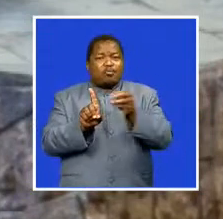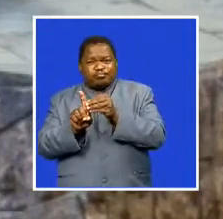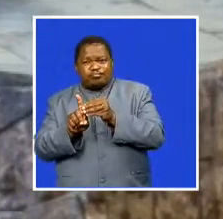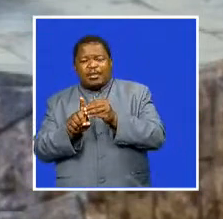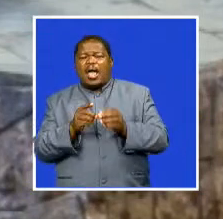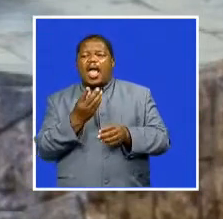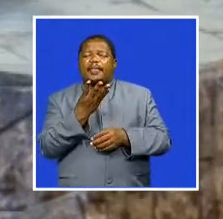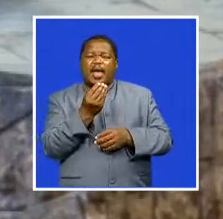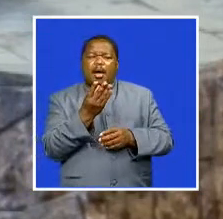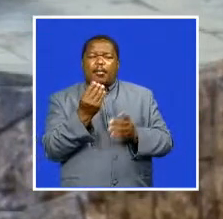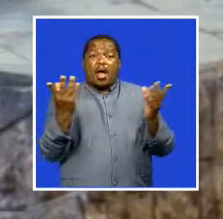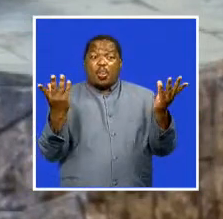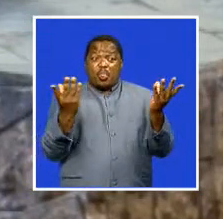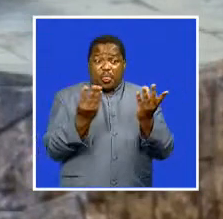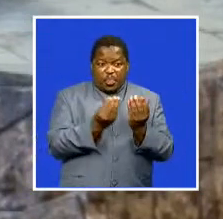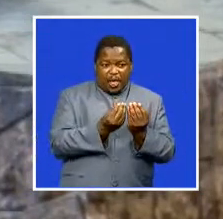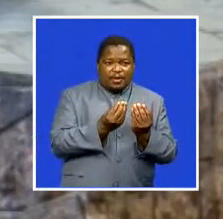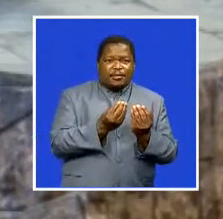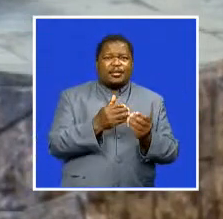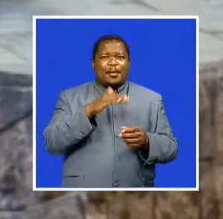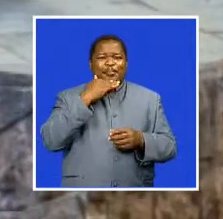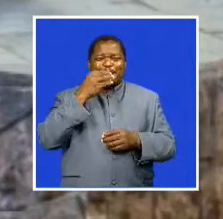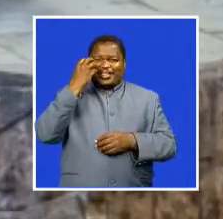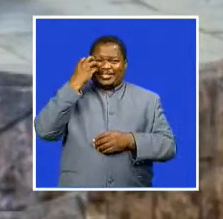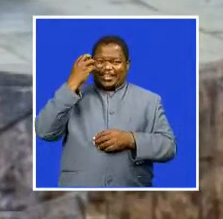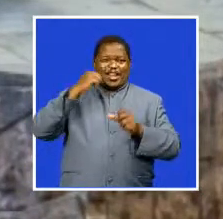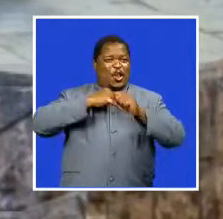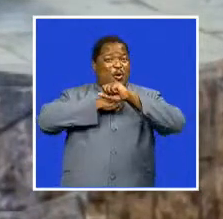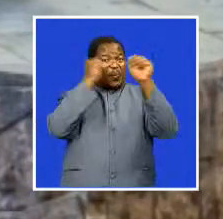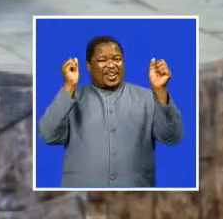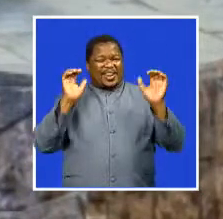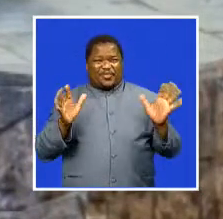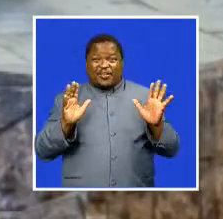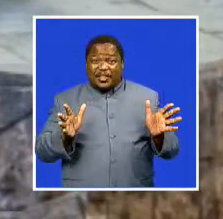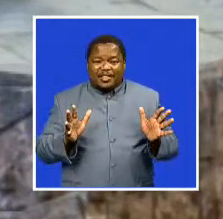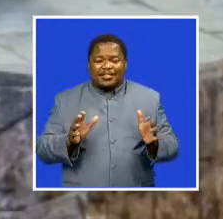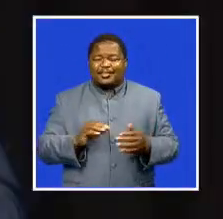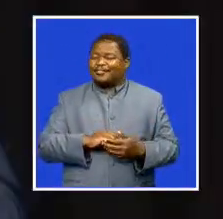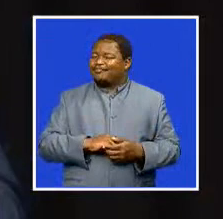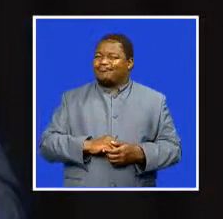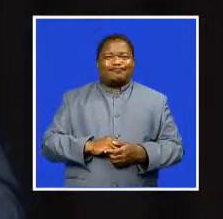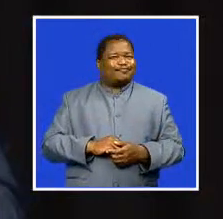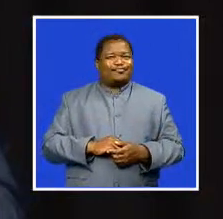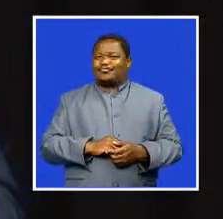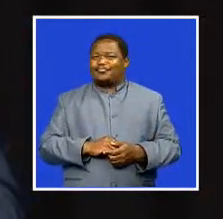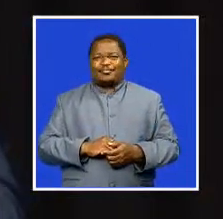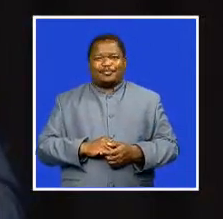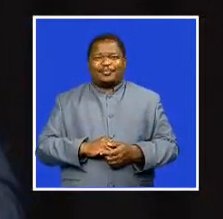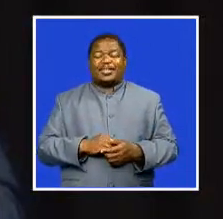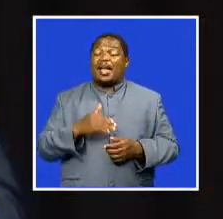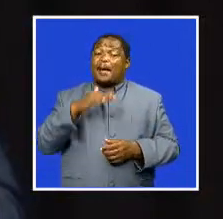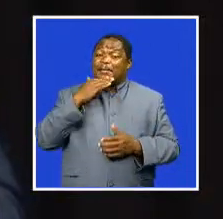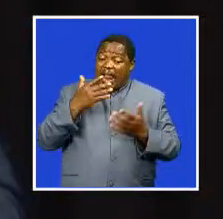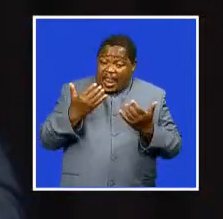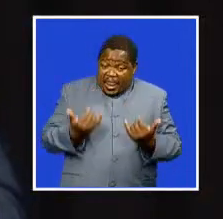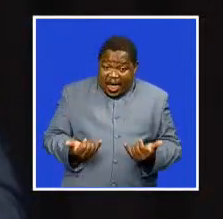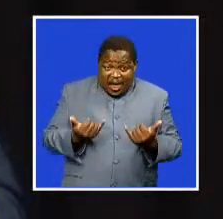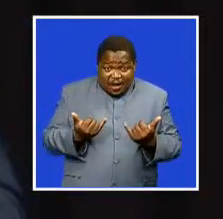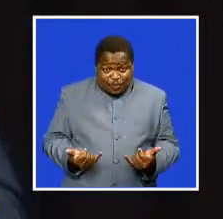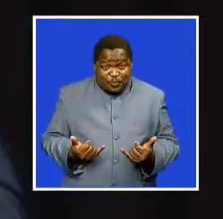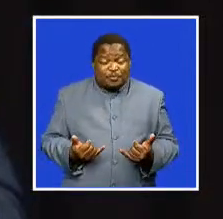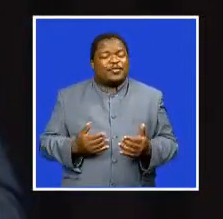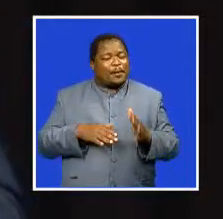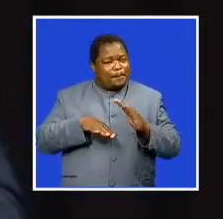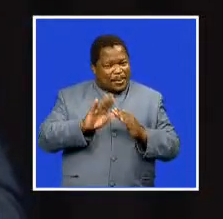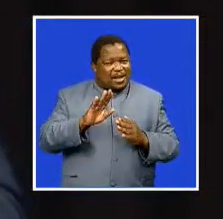battle. Therefore, it is my responsibility and yours to do the best